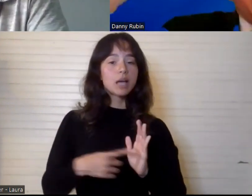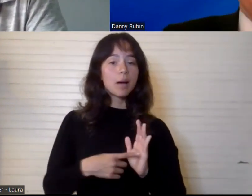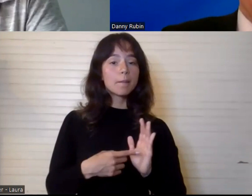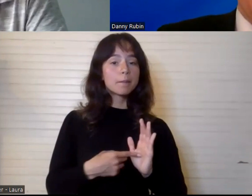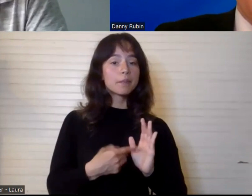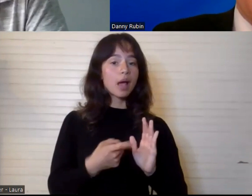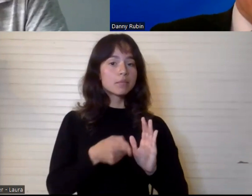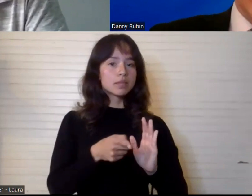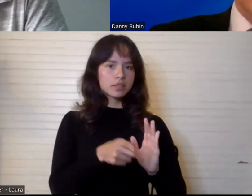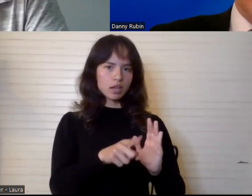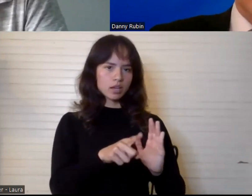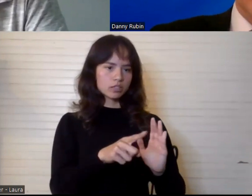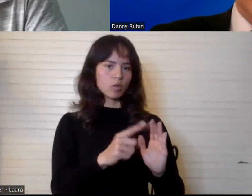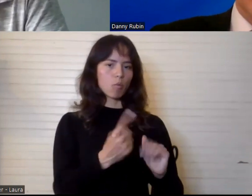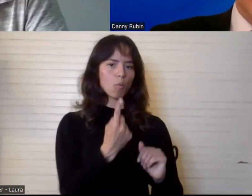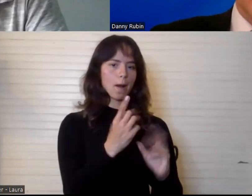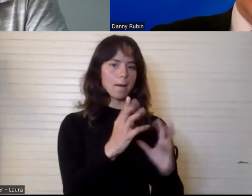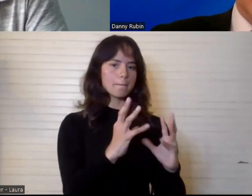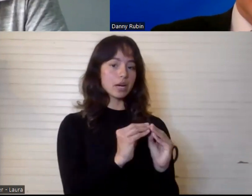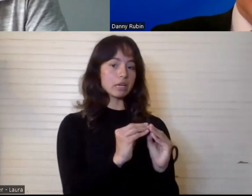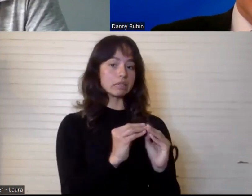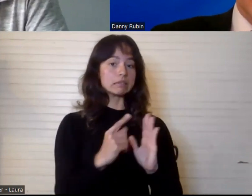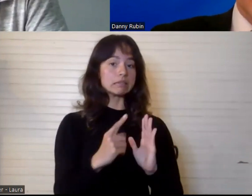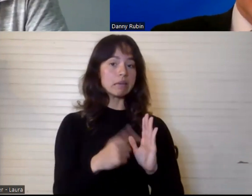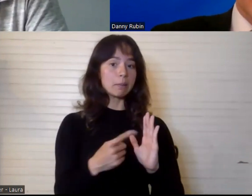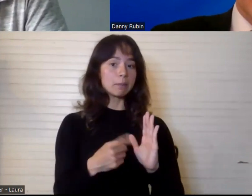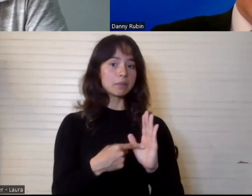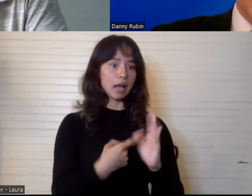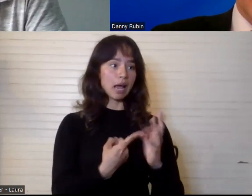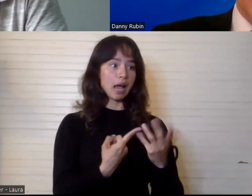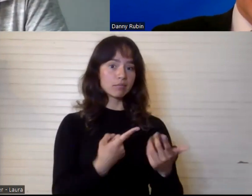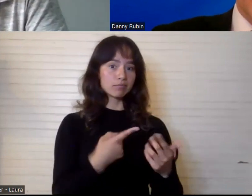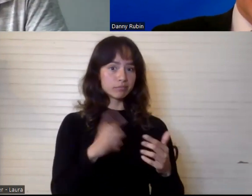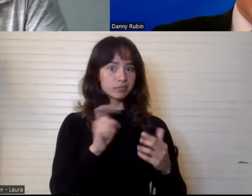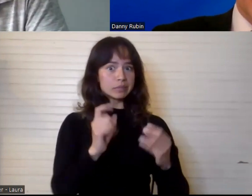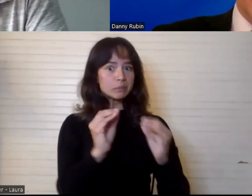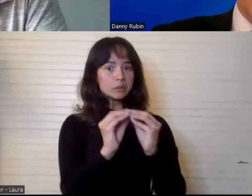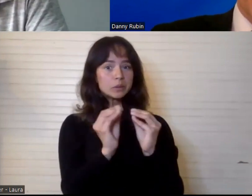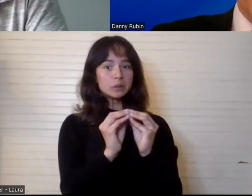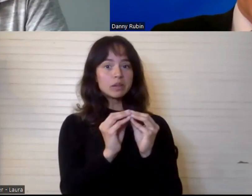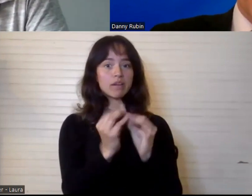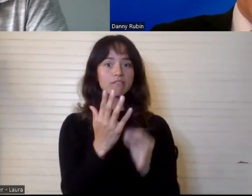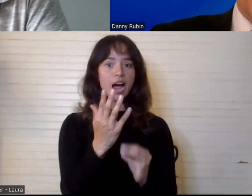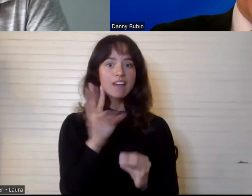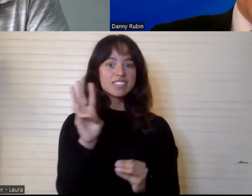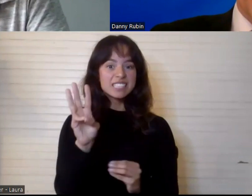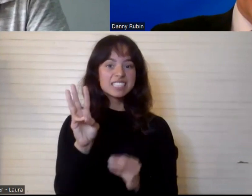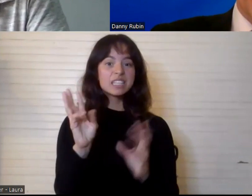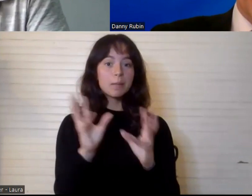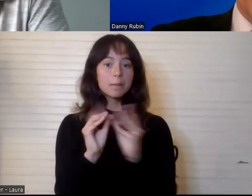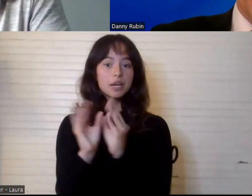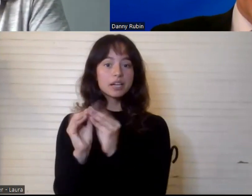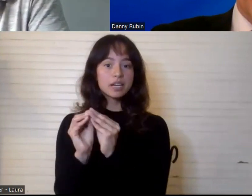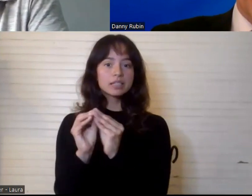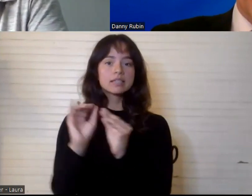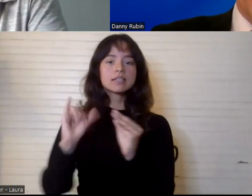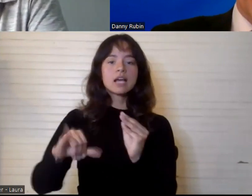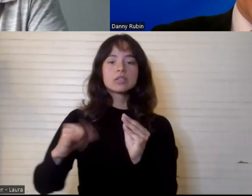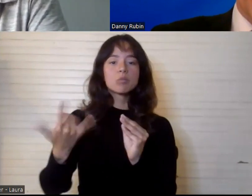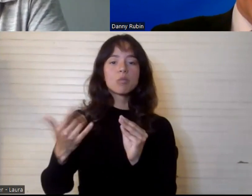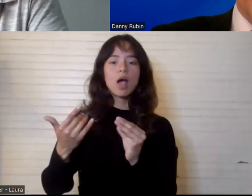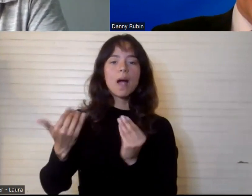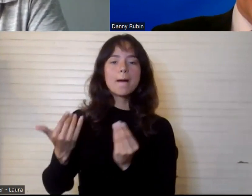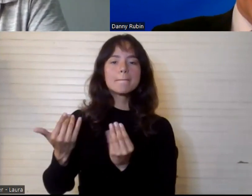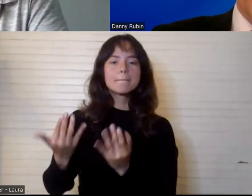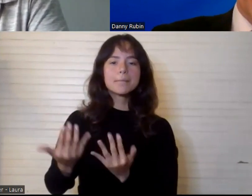4, 5, or 6 meetings Wow. to really understand the full scope of a pending website project. With, again,